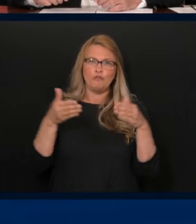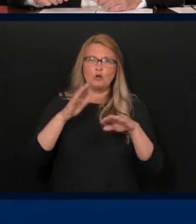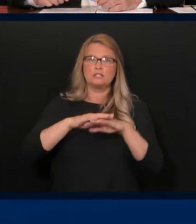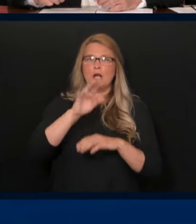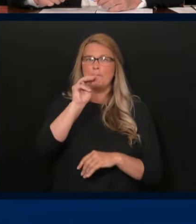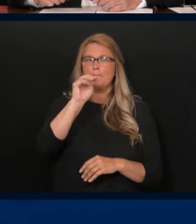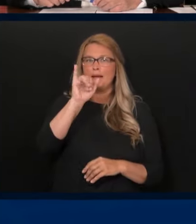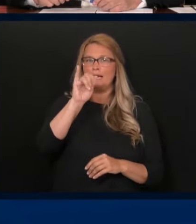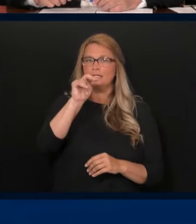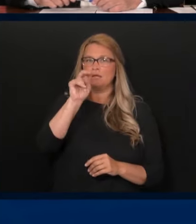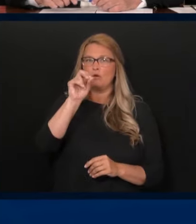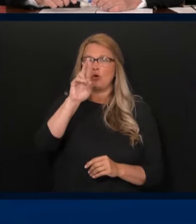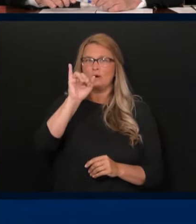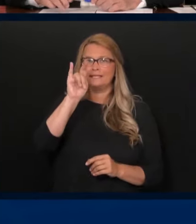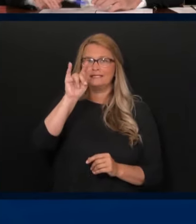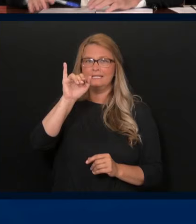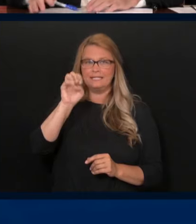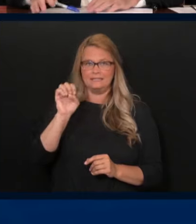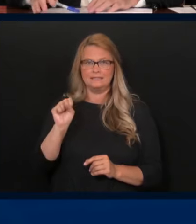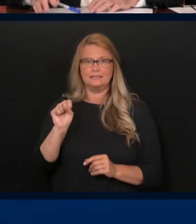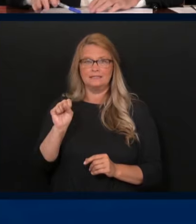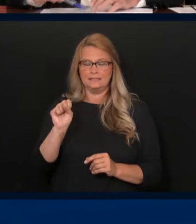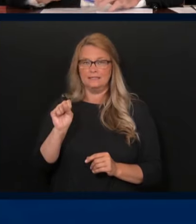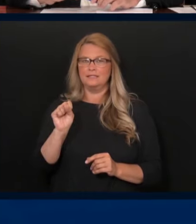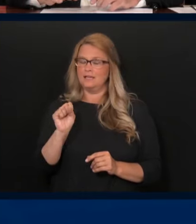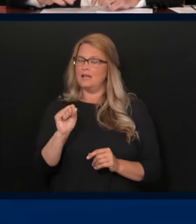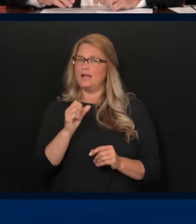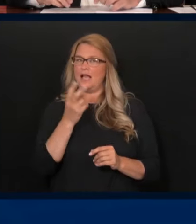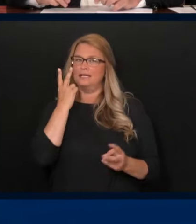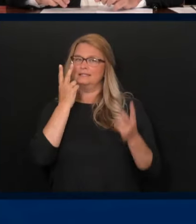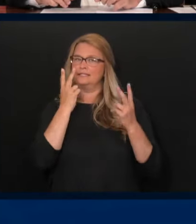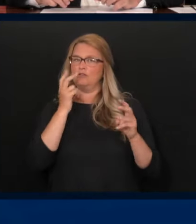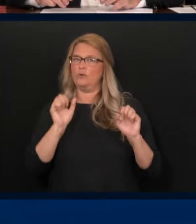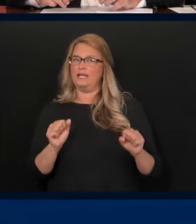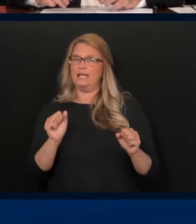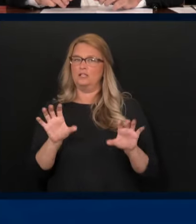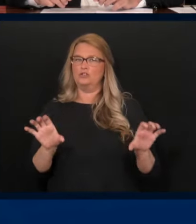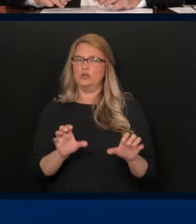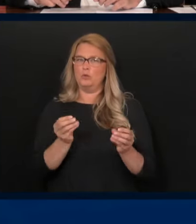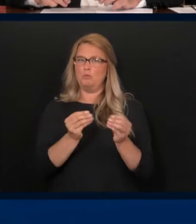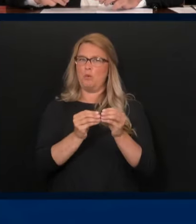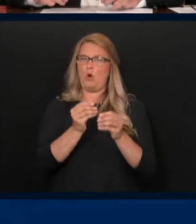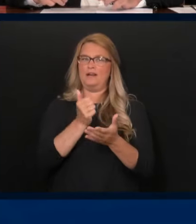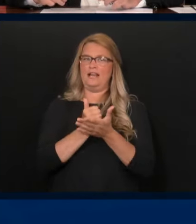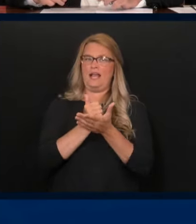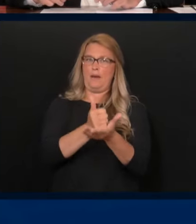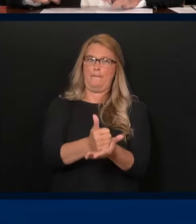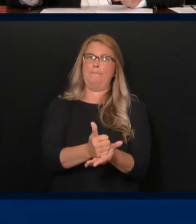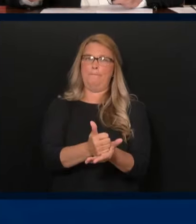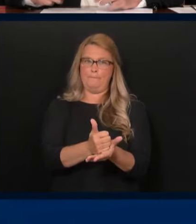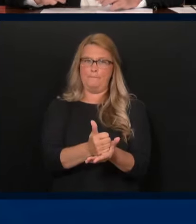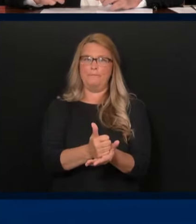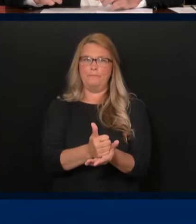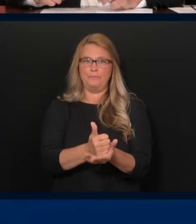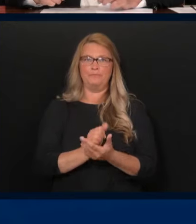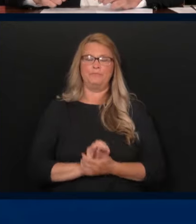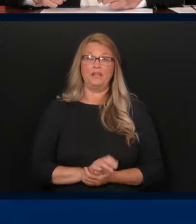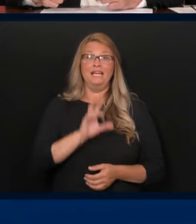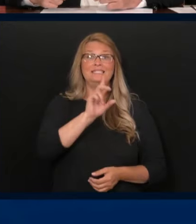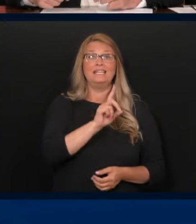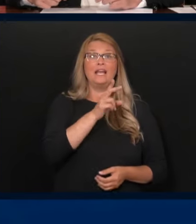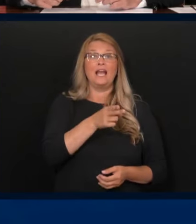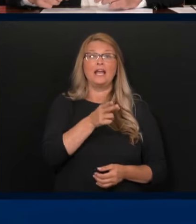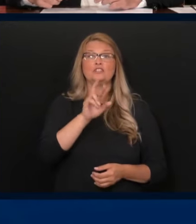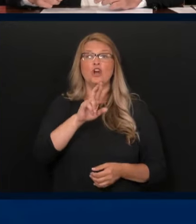and everything, and see if we can do more and more to help there. And the DHHR and the local